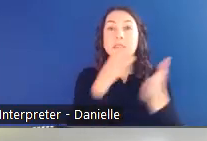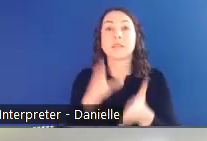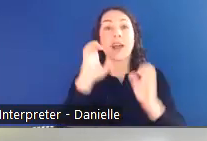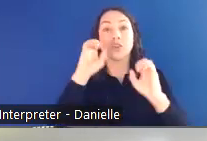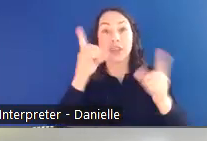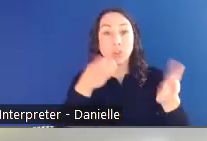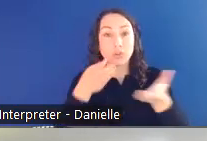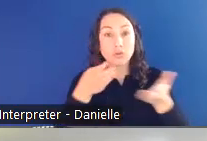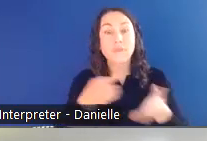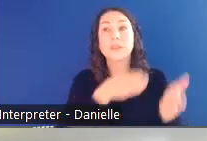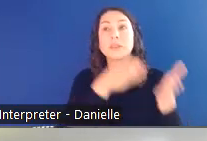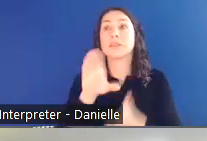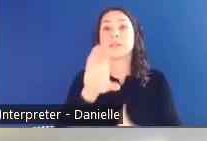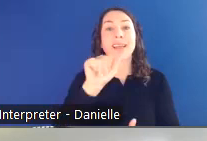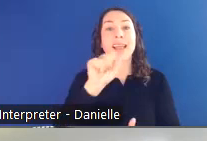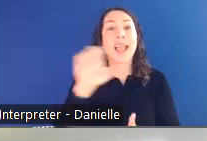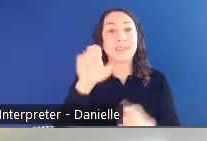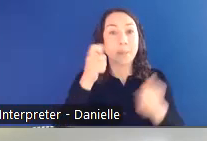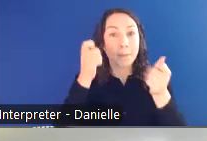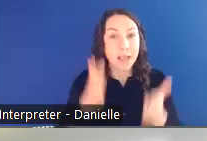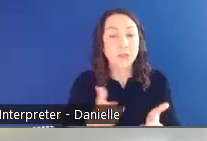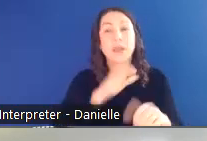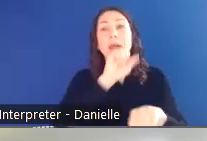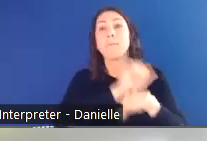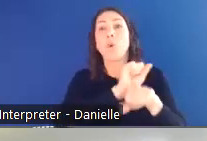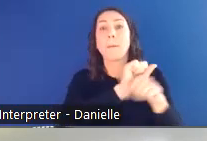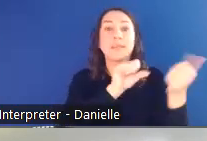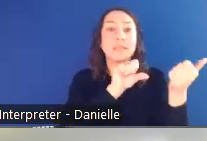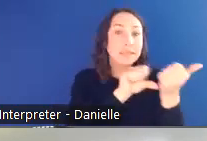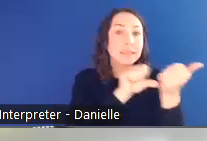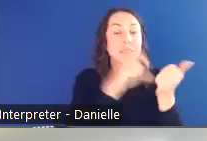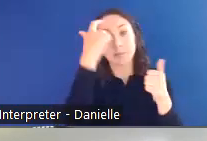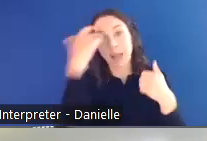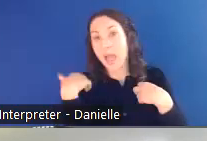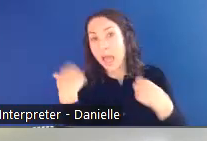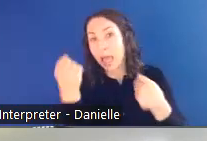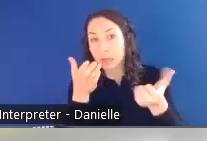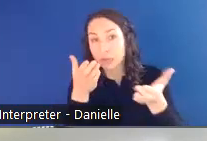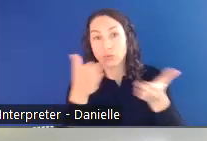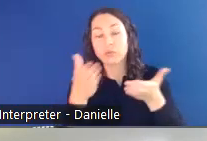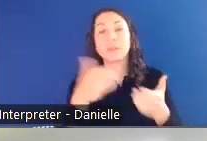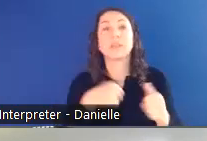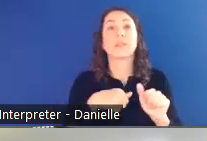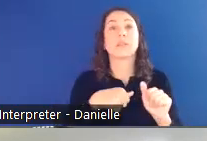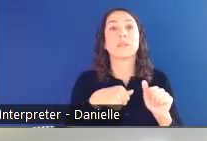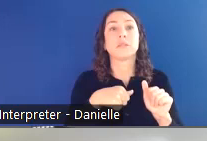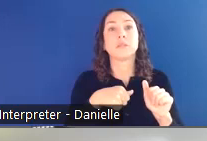case management, employment assistance and job training, mental health services, outreach